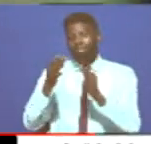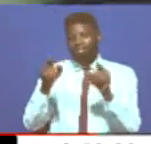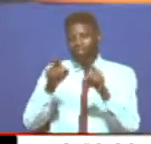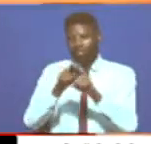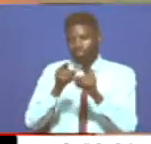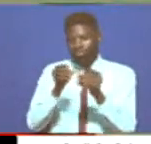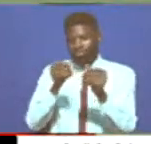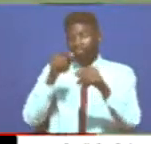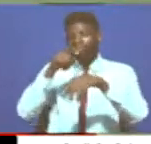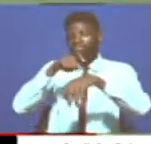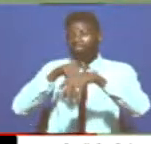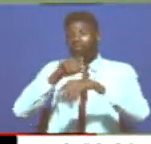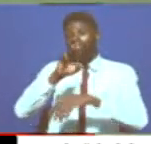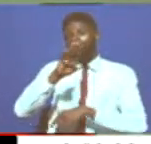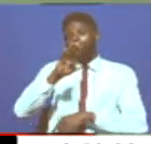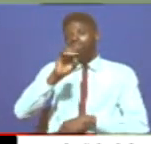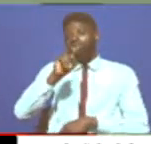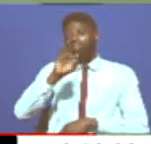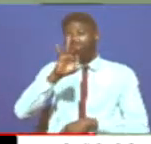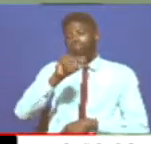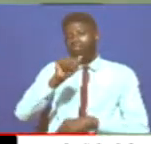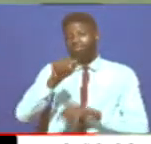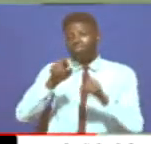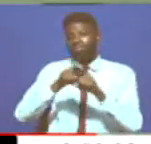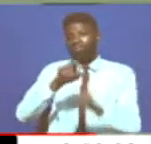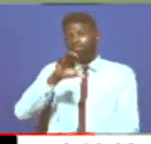and Colin Somondi in 2011.